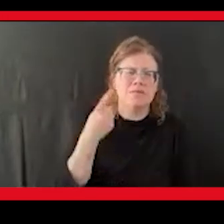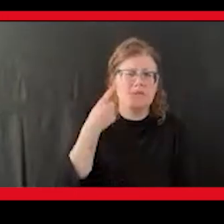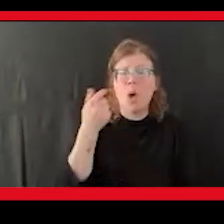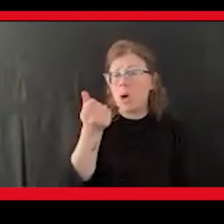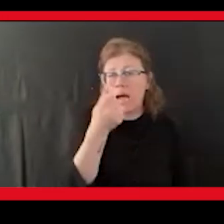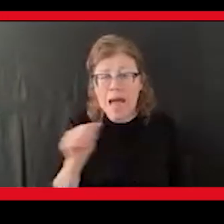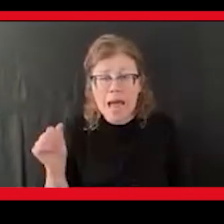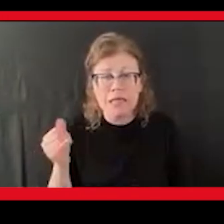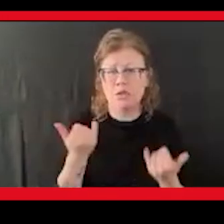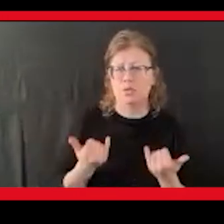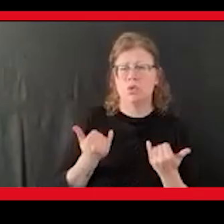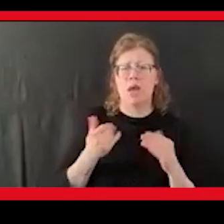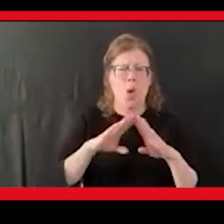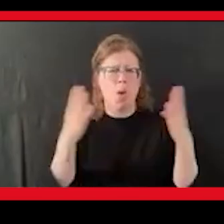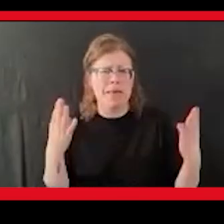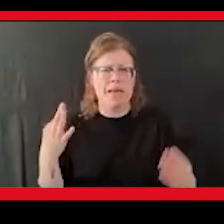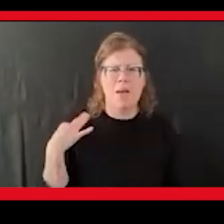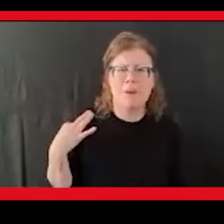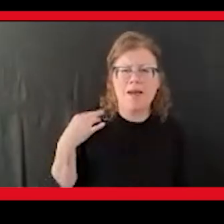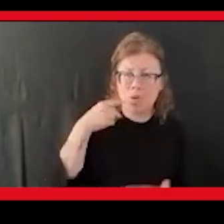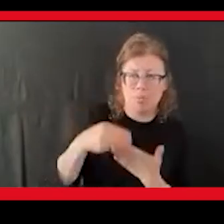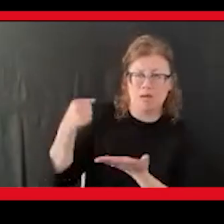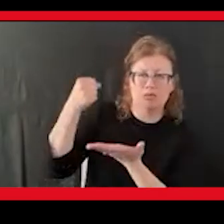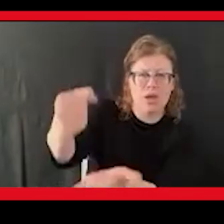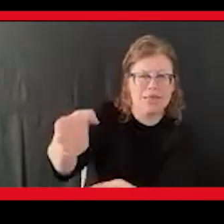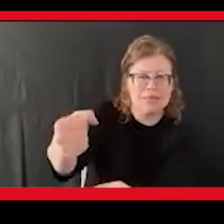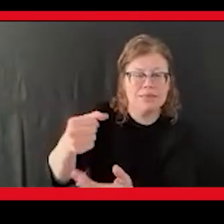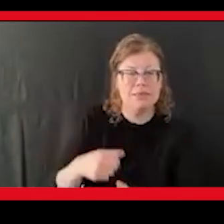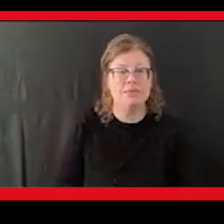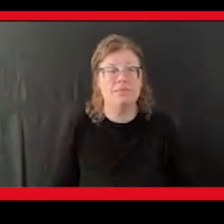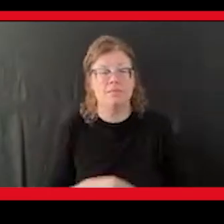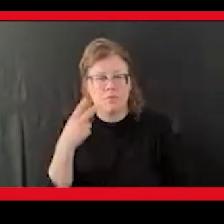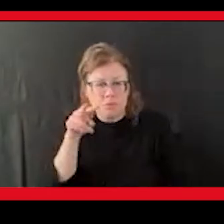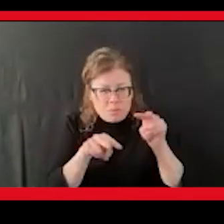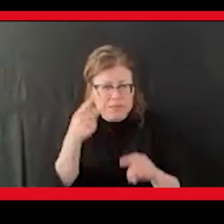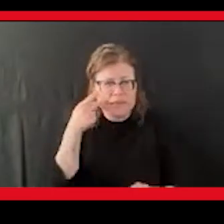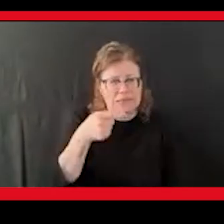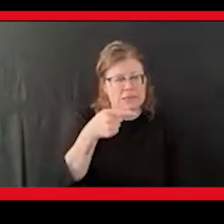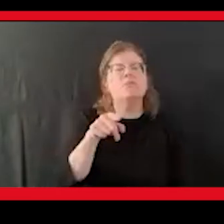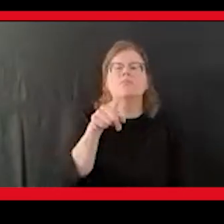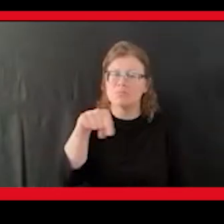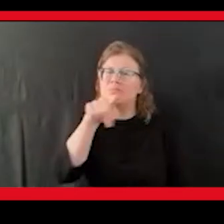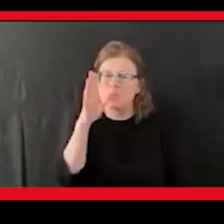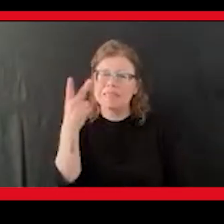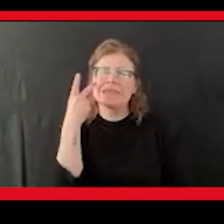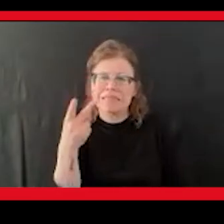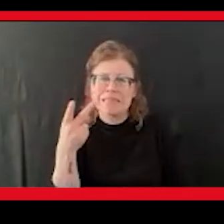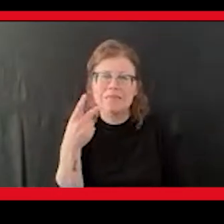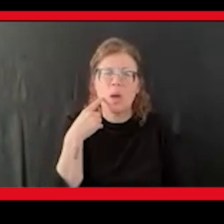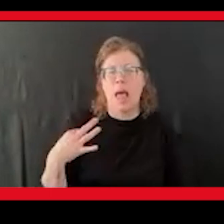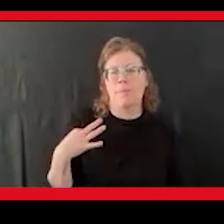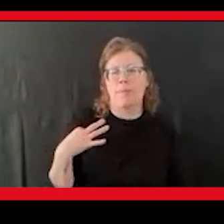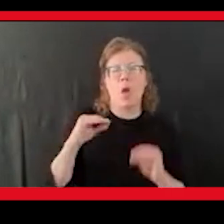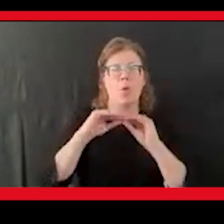There, you should see project grants for organizations. Click Apply and Begin Application to open a